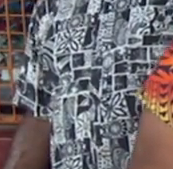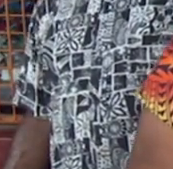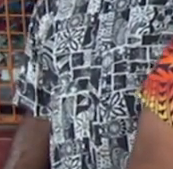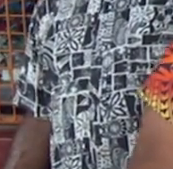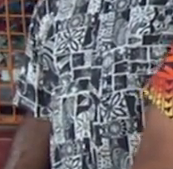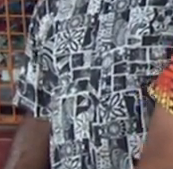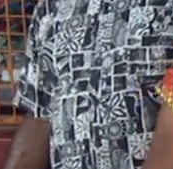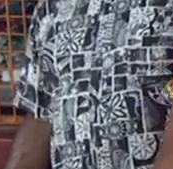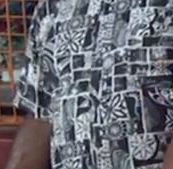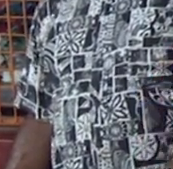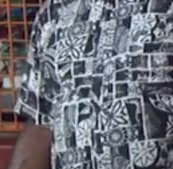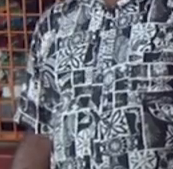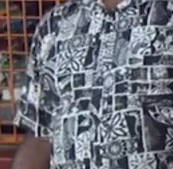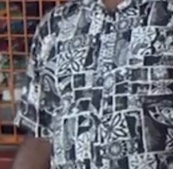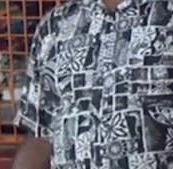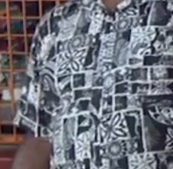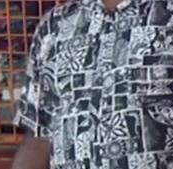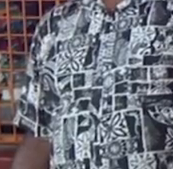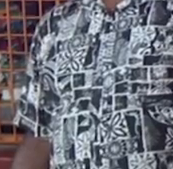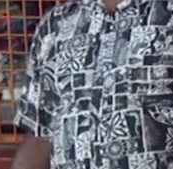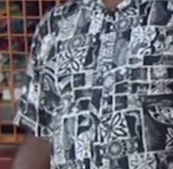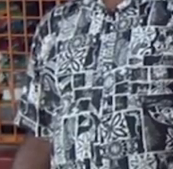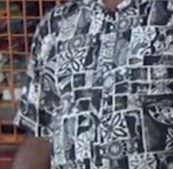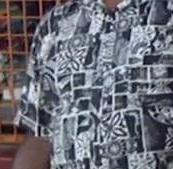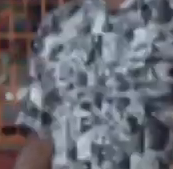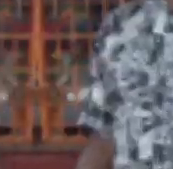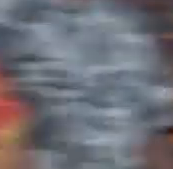na to mai beti na to monga ni be ya ya